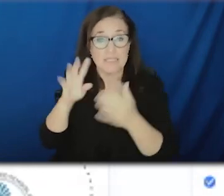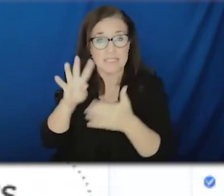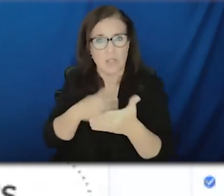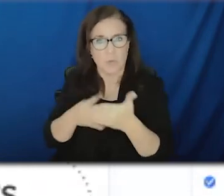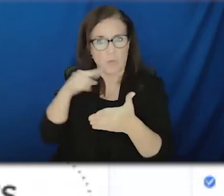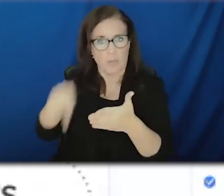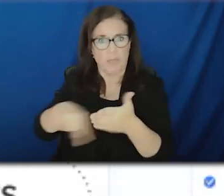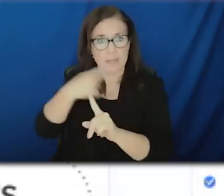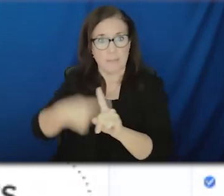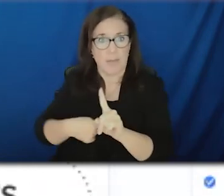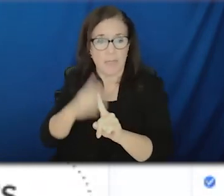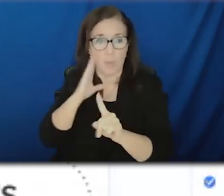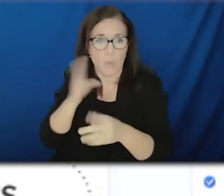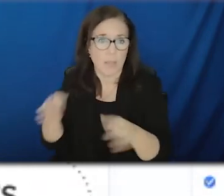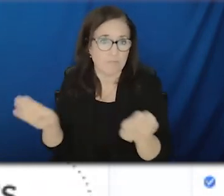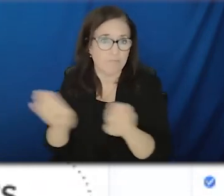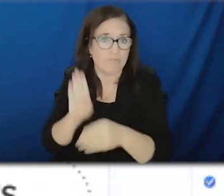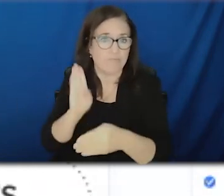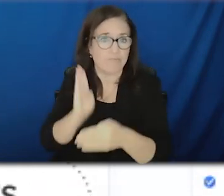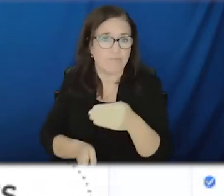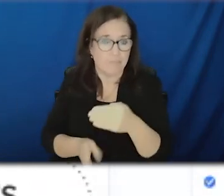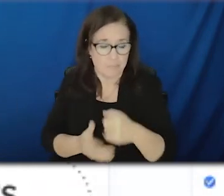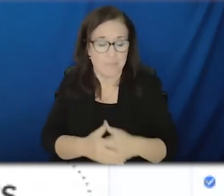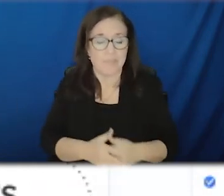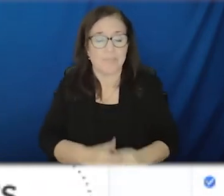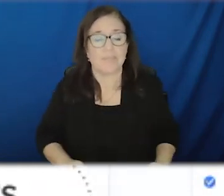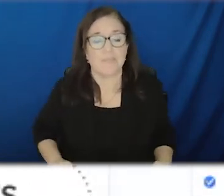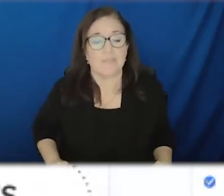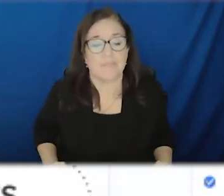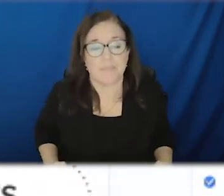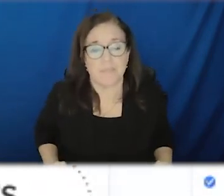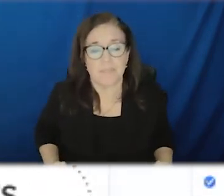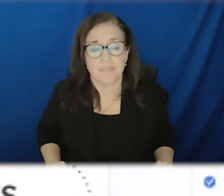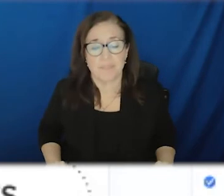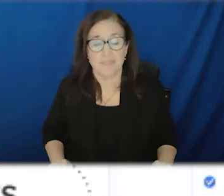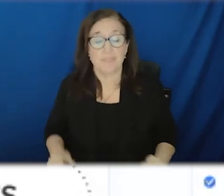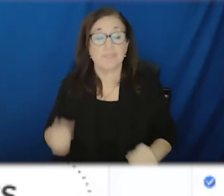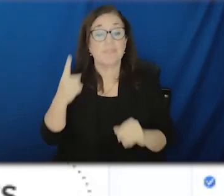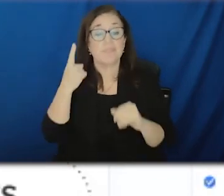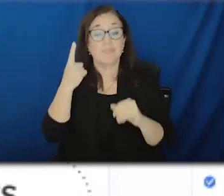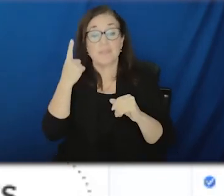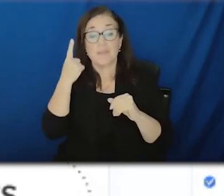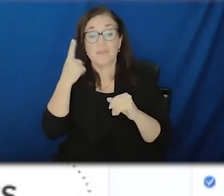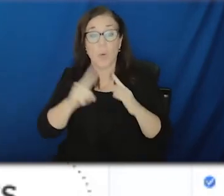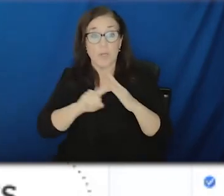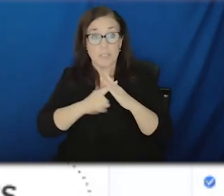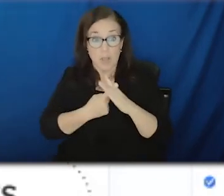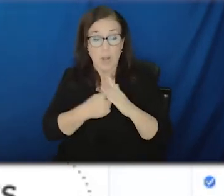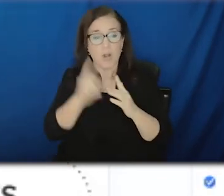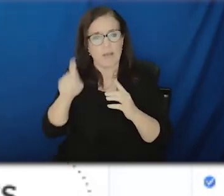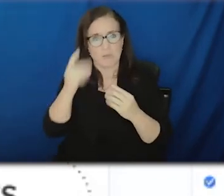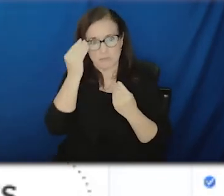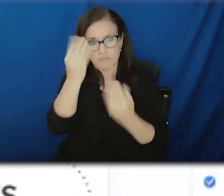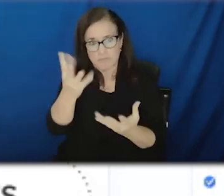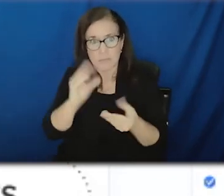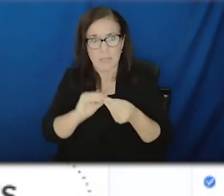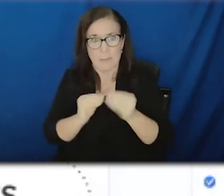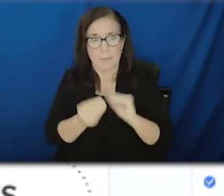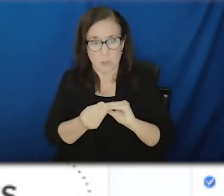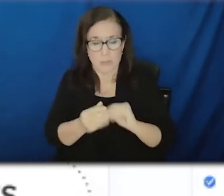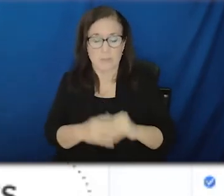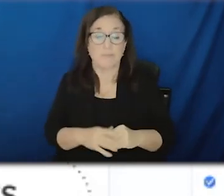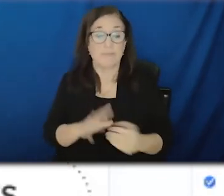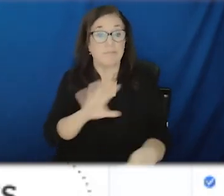Rouse, thank you. To begin, it's very important that we ground our report in numbers. of the